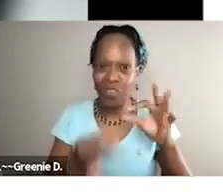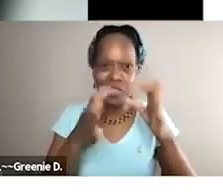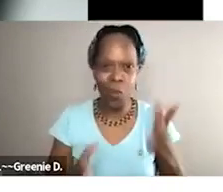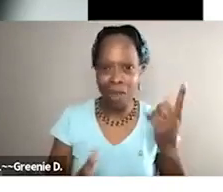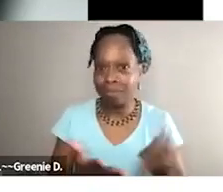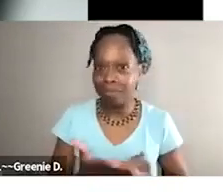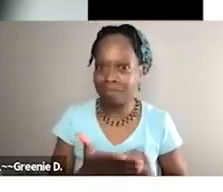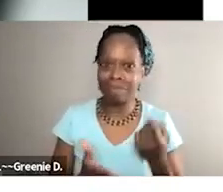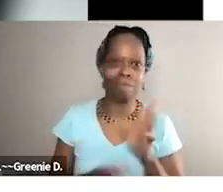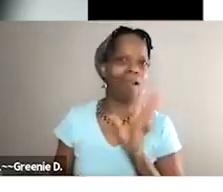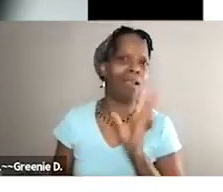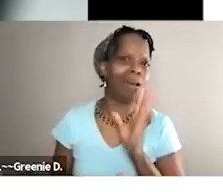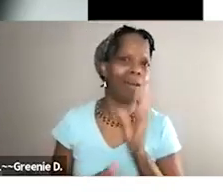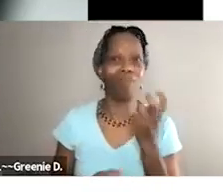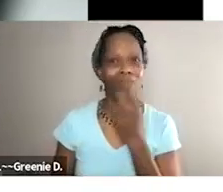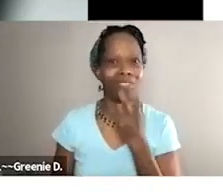sometimes.